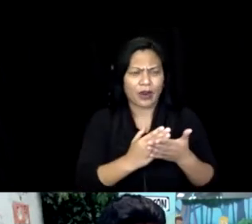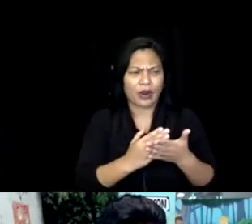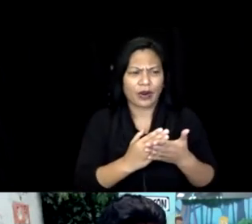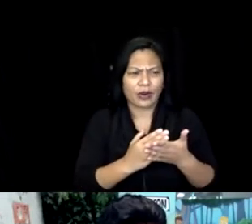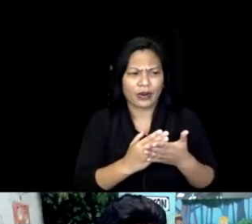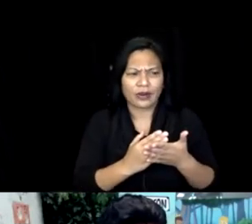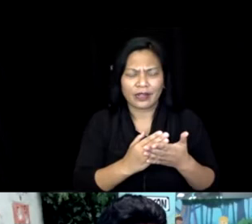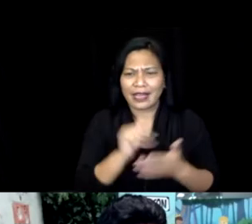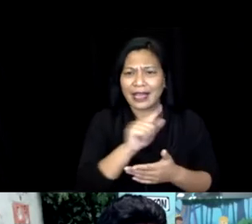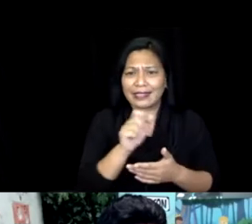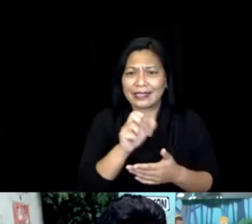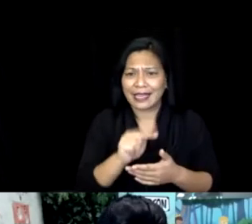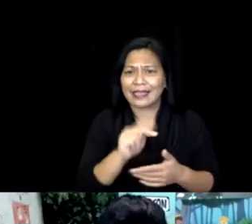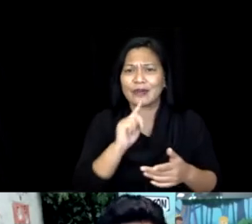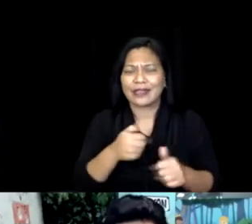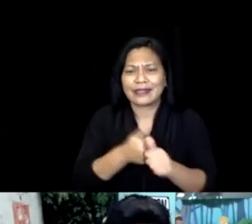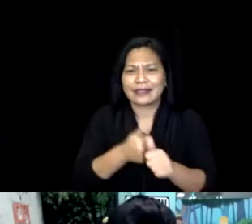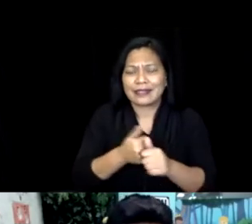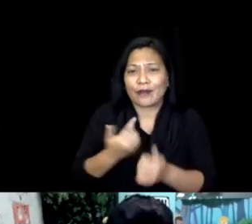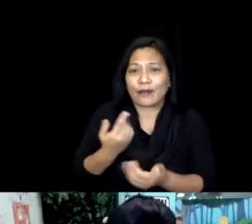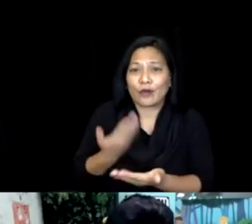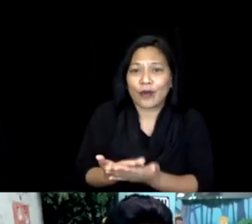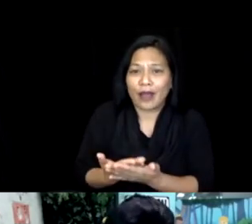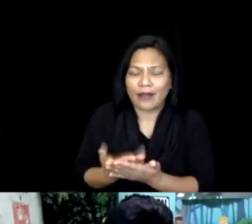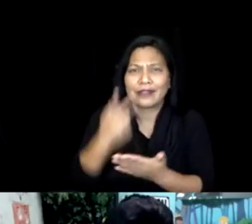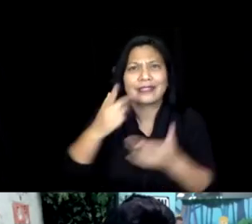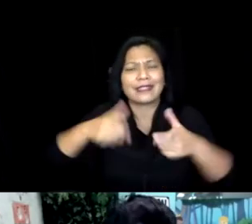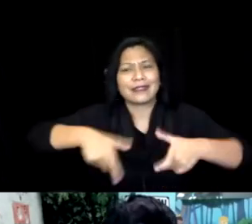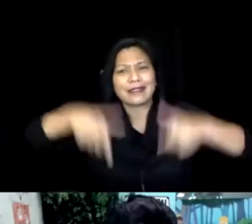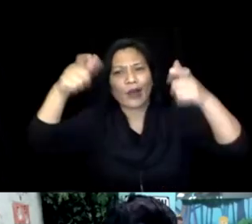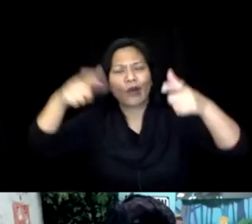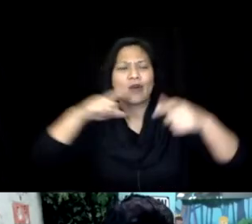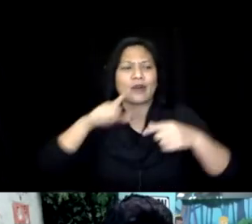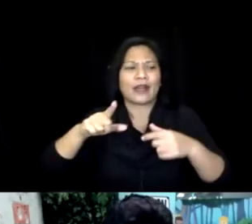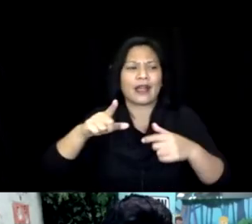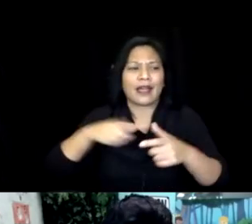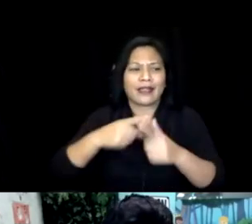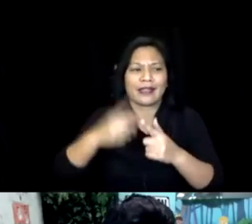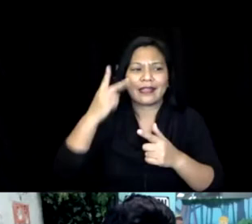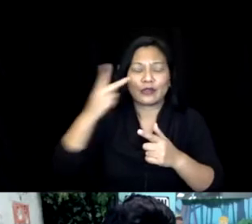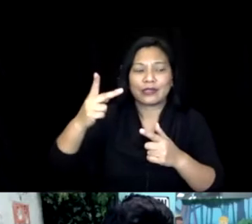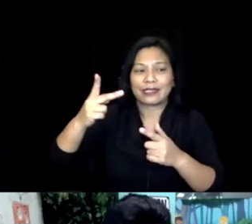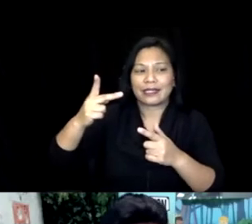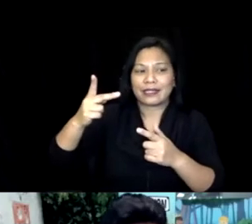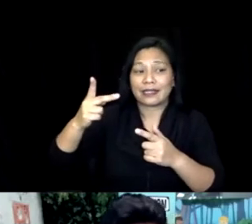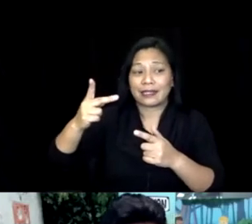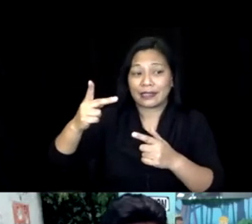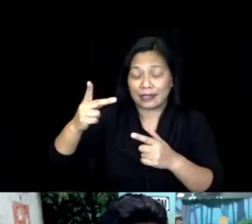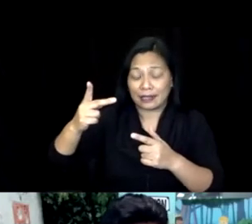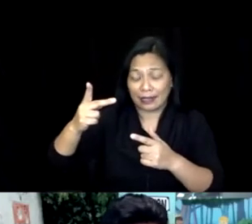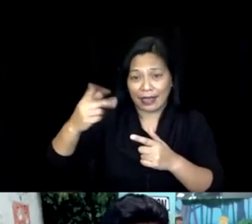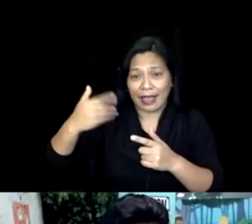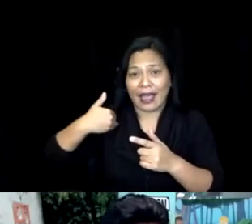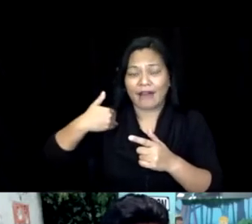Azan when she first comes in, and you see her, you see the tower, you see the prayer tower, and then you see her enveloped in this